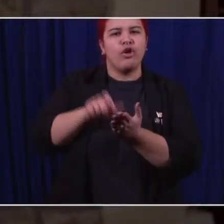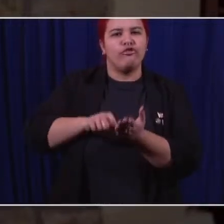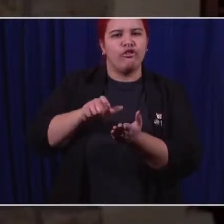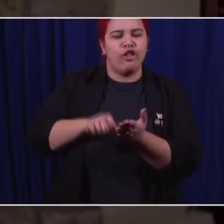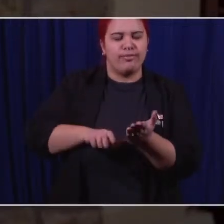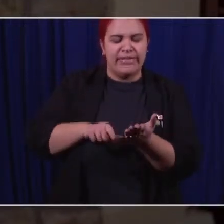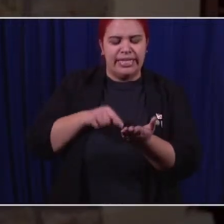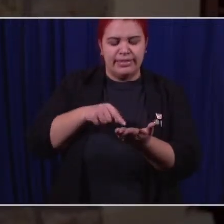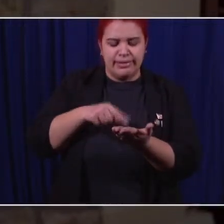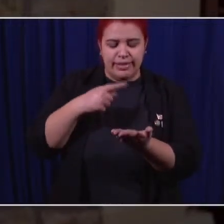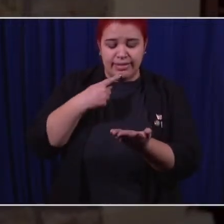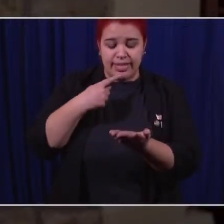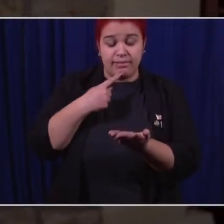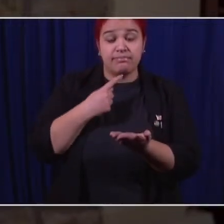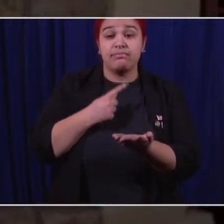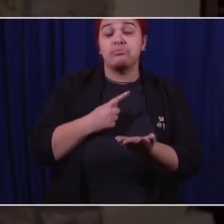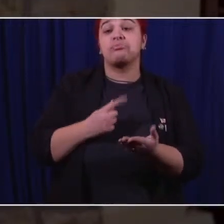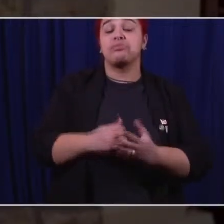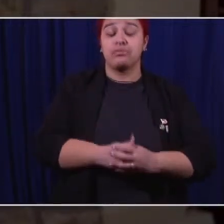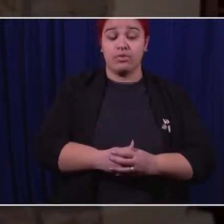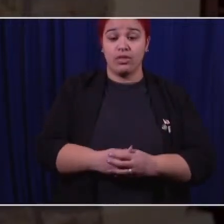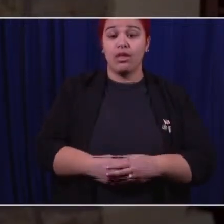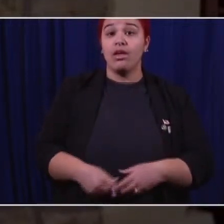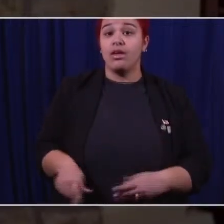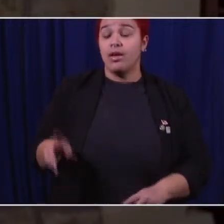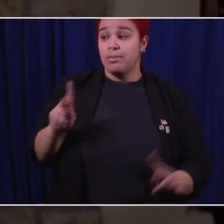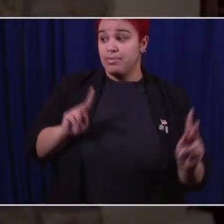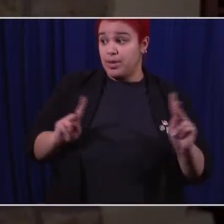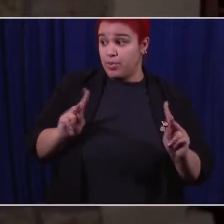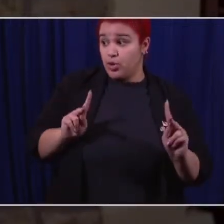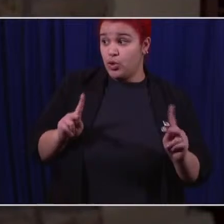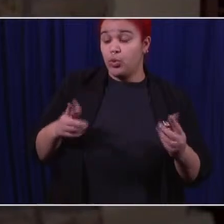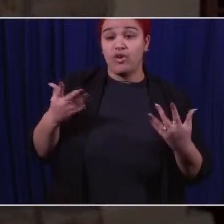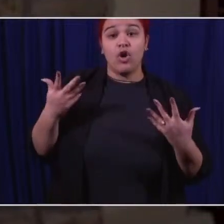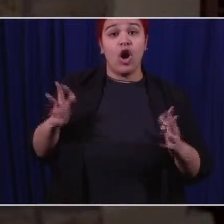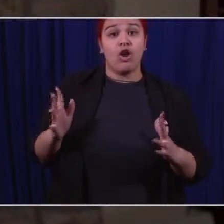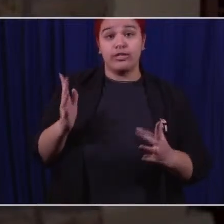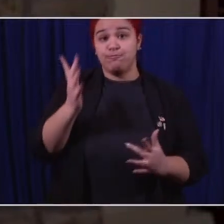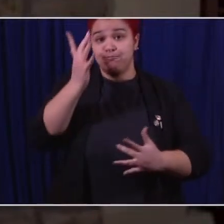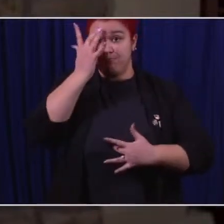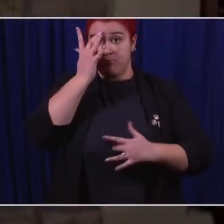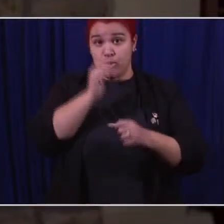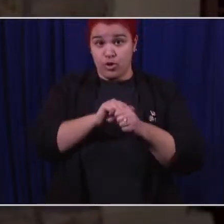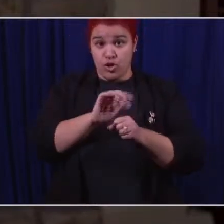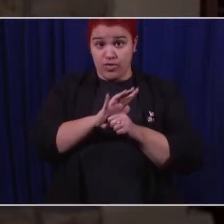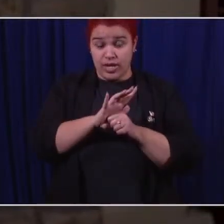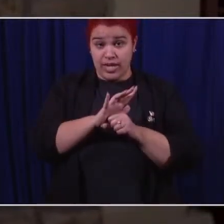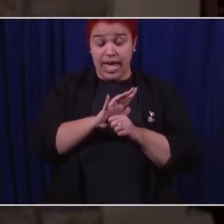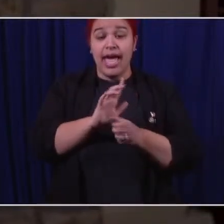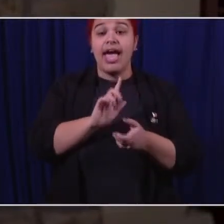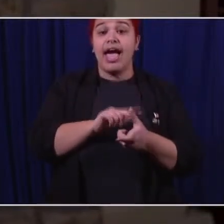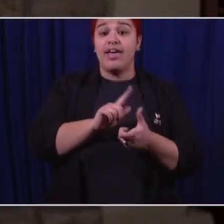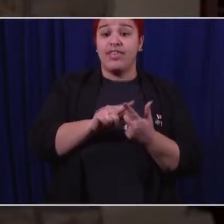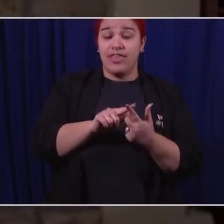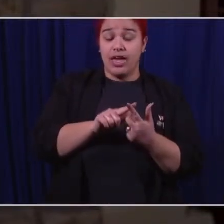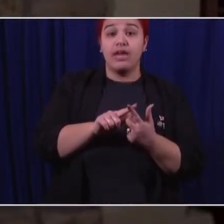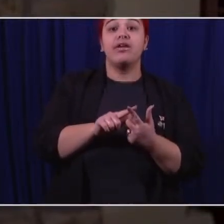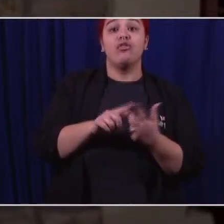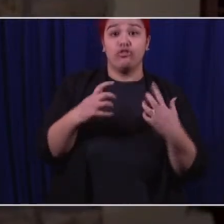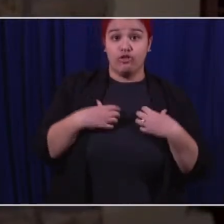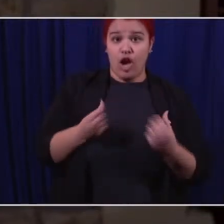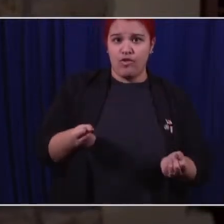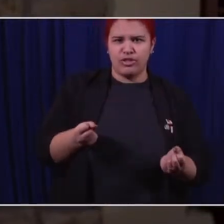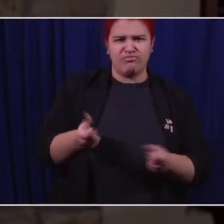should not be vaccinating people who've already gotten COVID and recovered. He said reinfections are very rare.